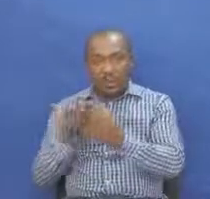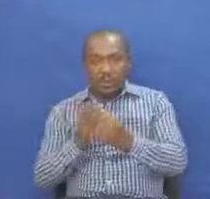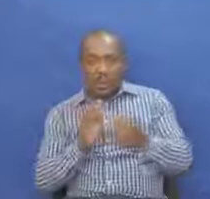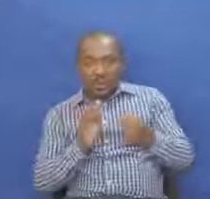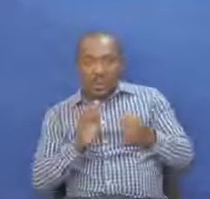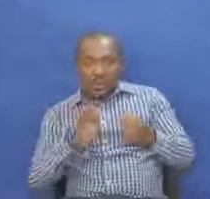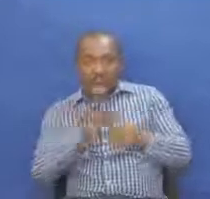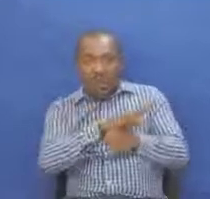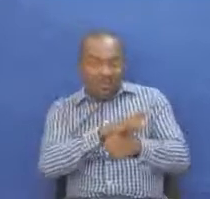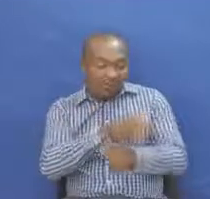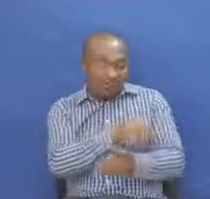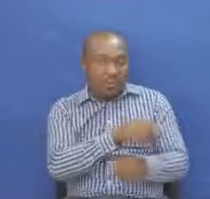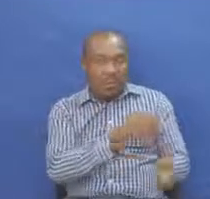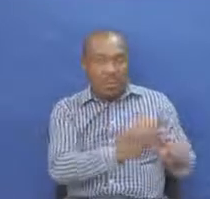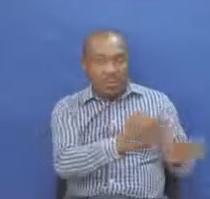than the rate